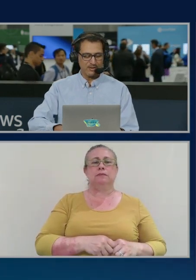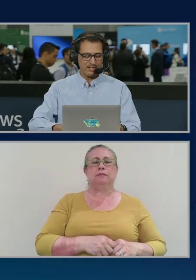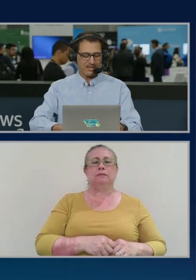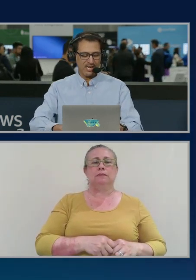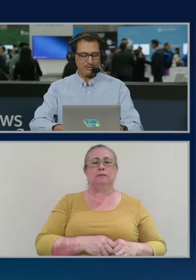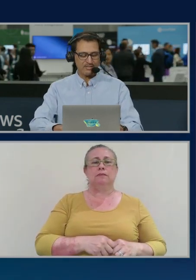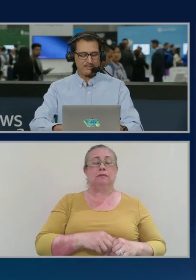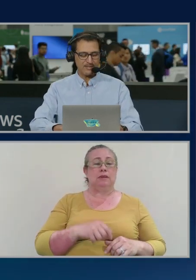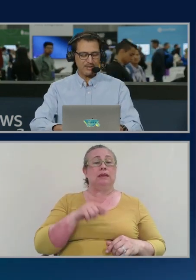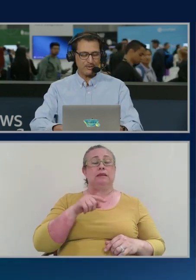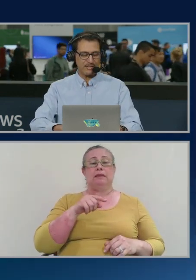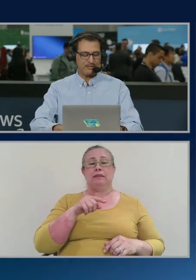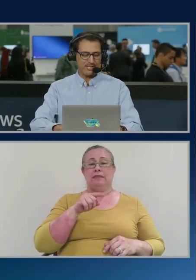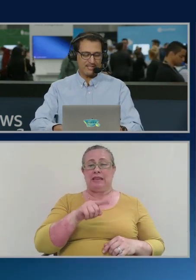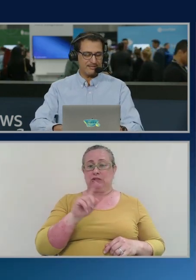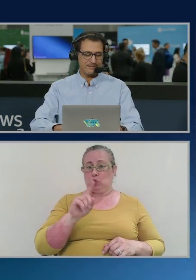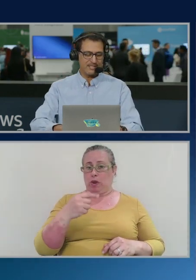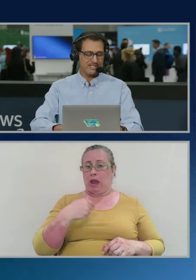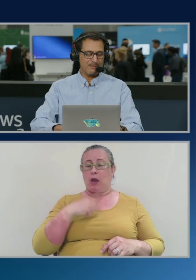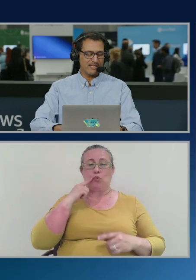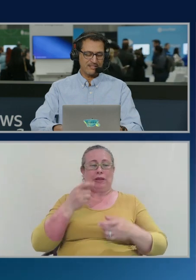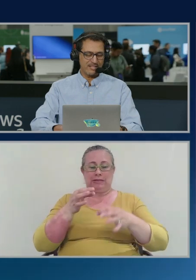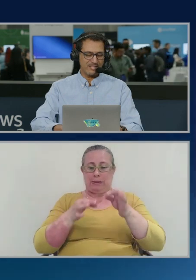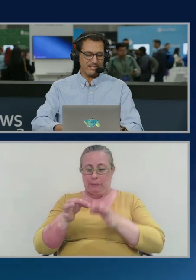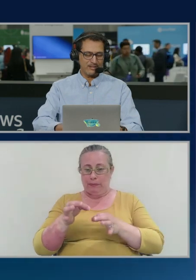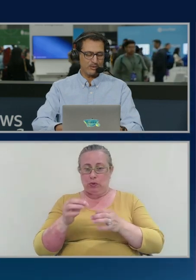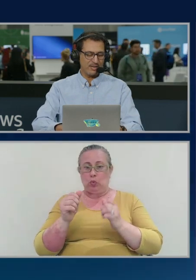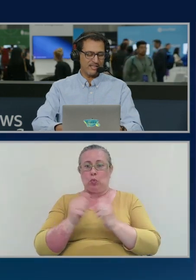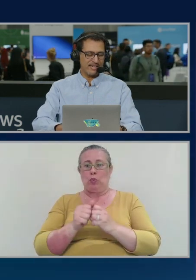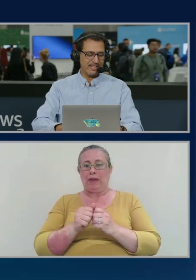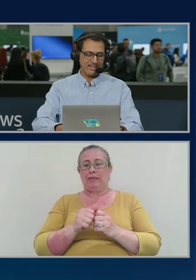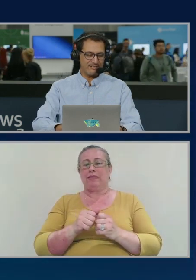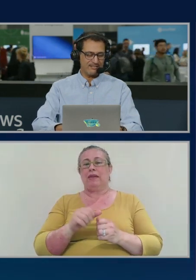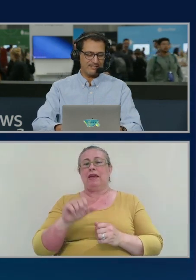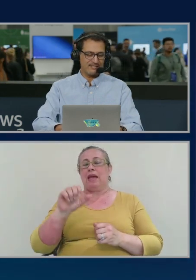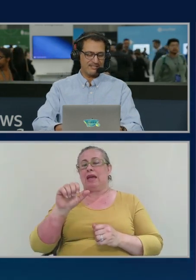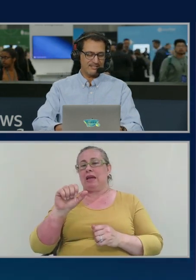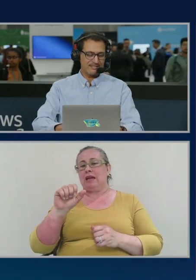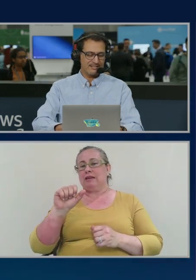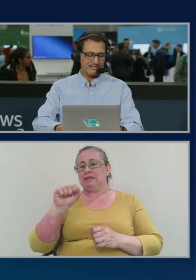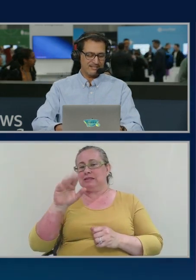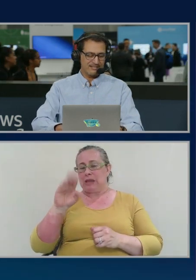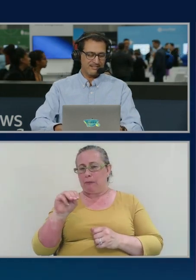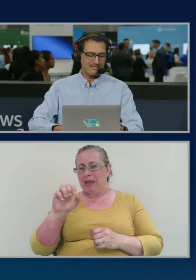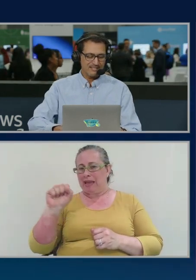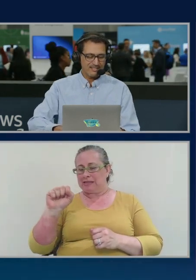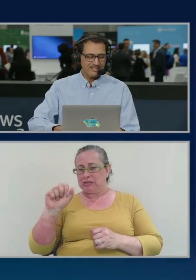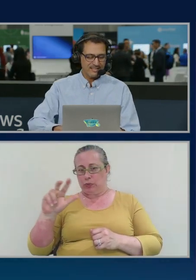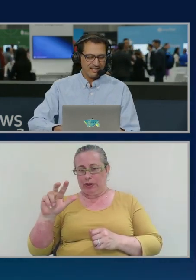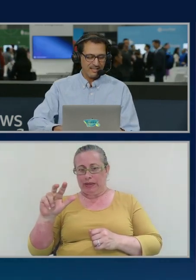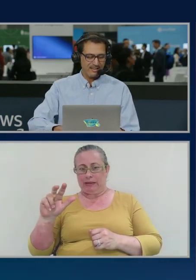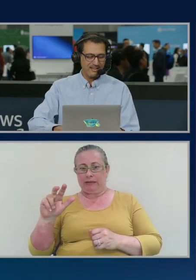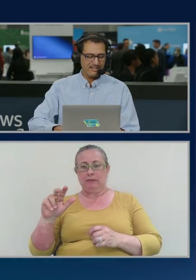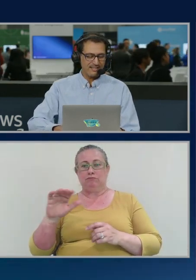where, I would substitute it with some S3 URL that I have.